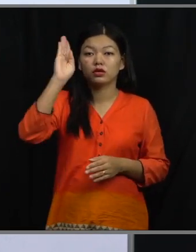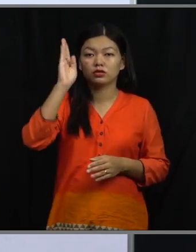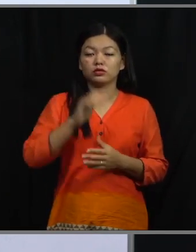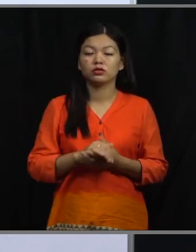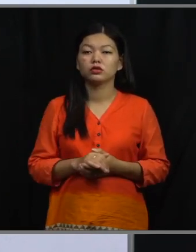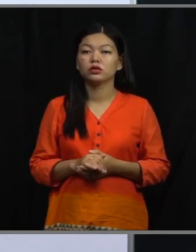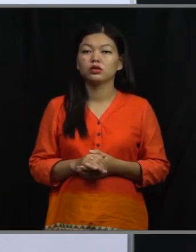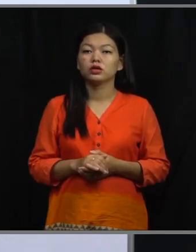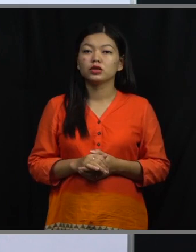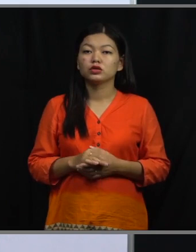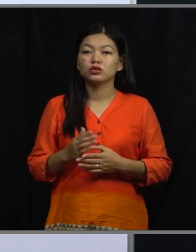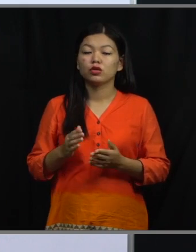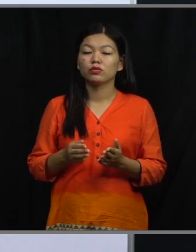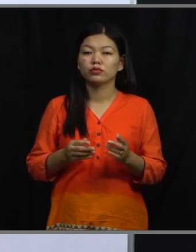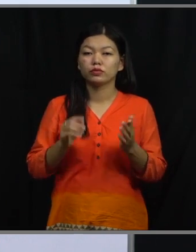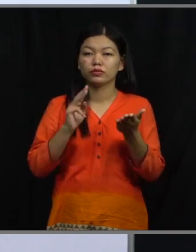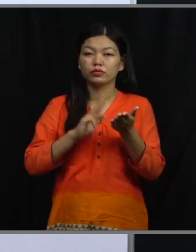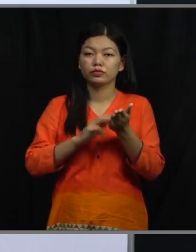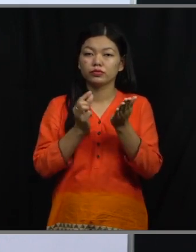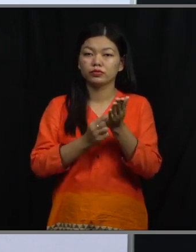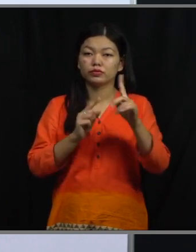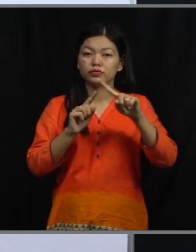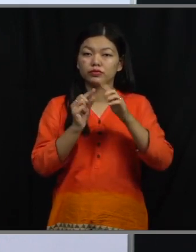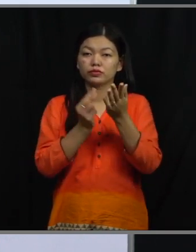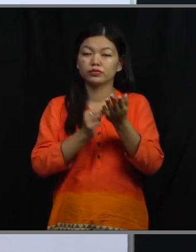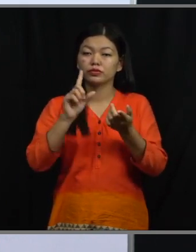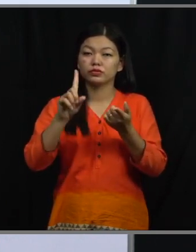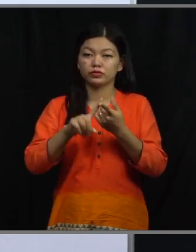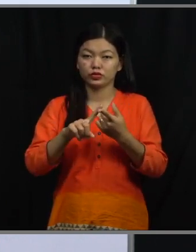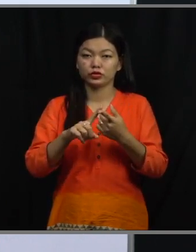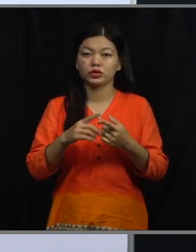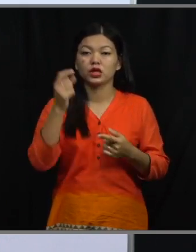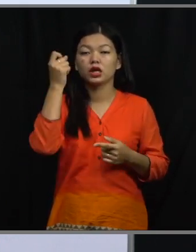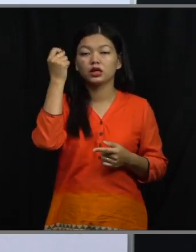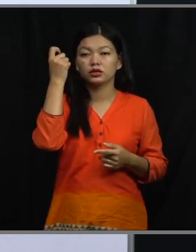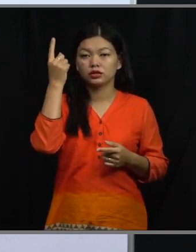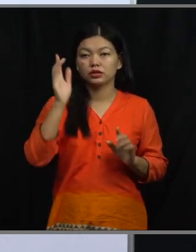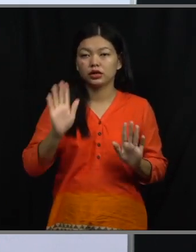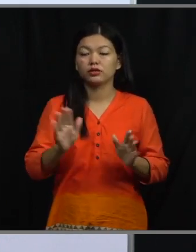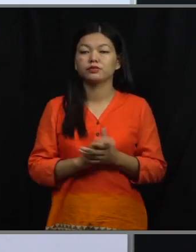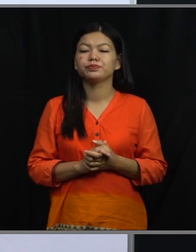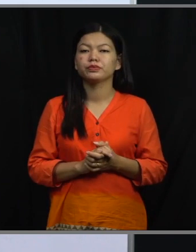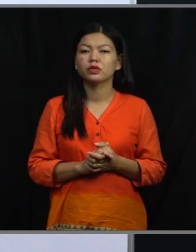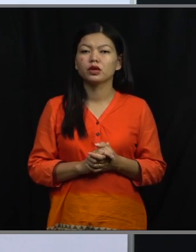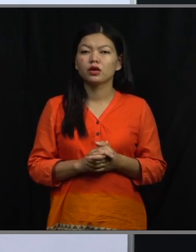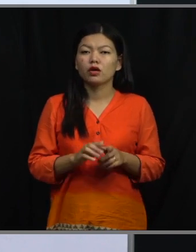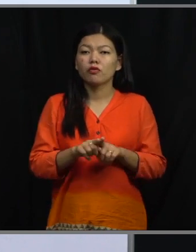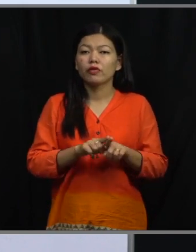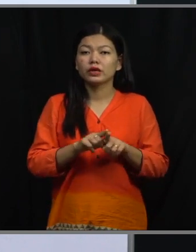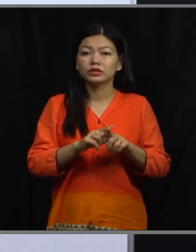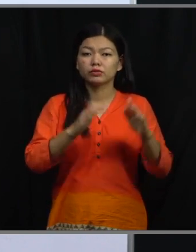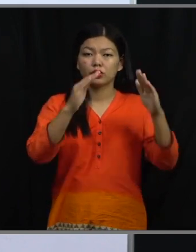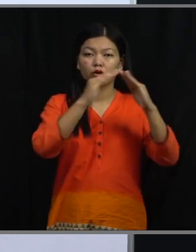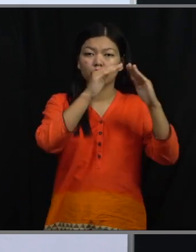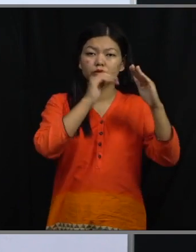under this, the first one is common rituals and ceremonies. In almost all the joint families, okay, what happened is that almost all of